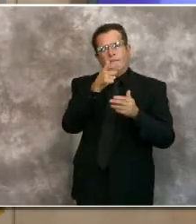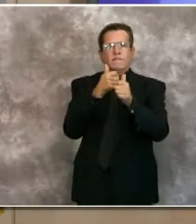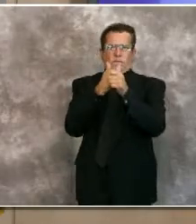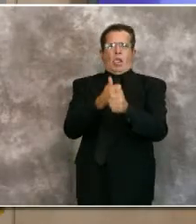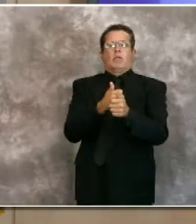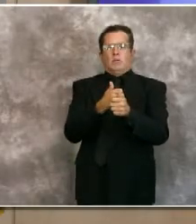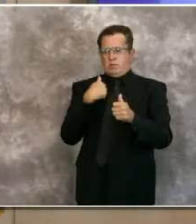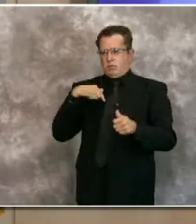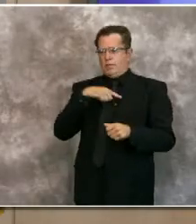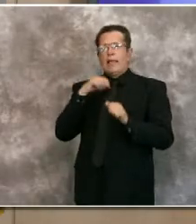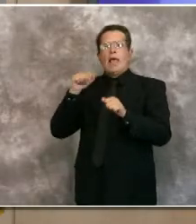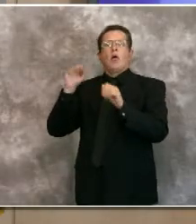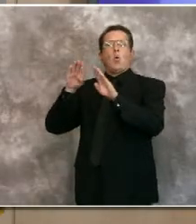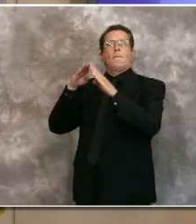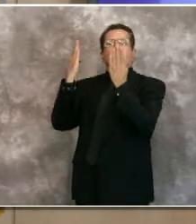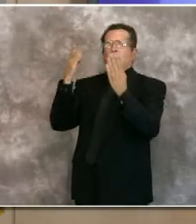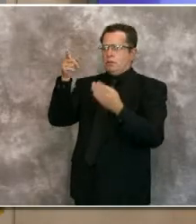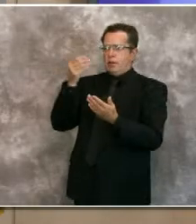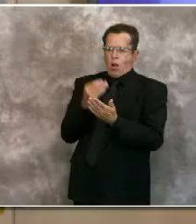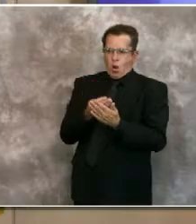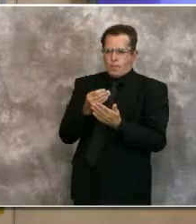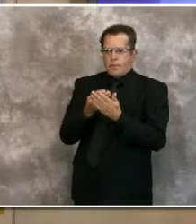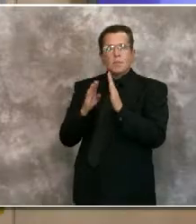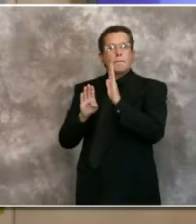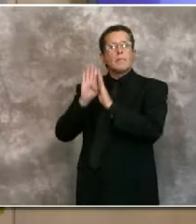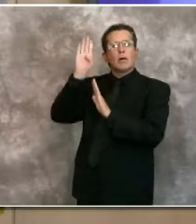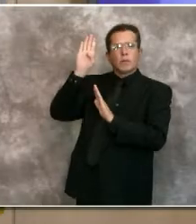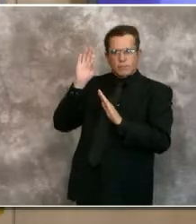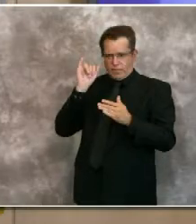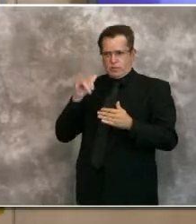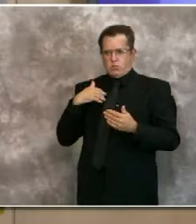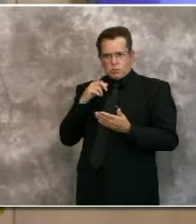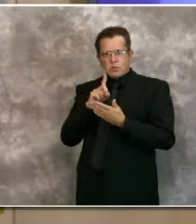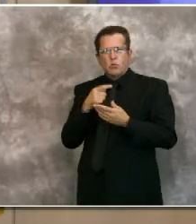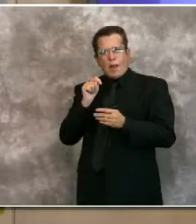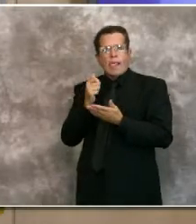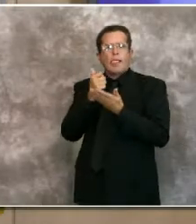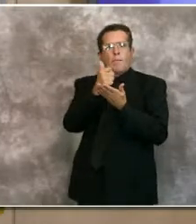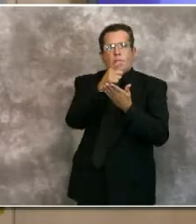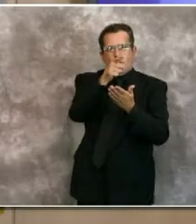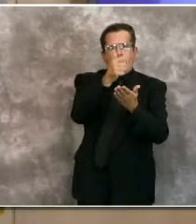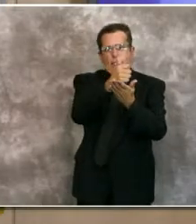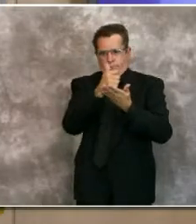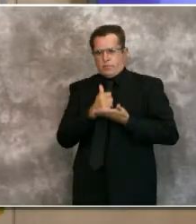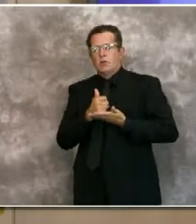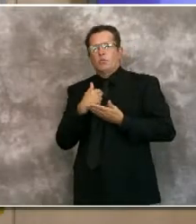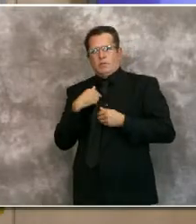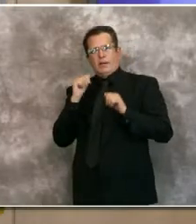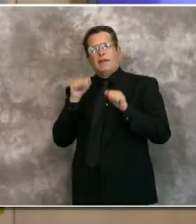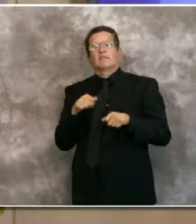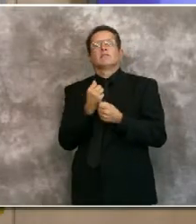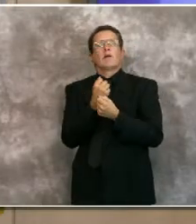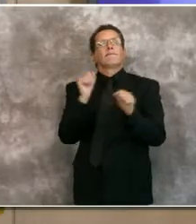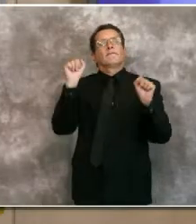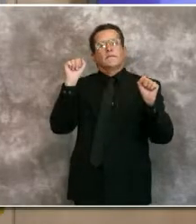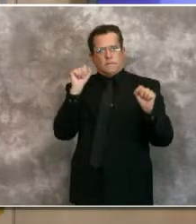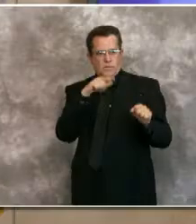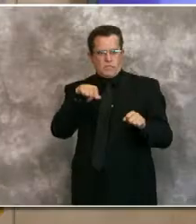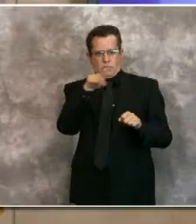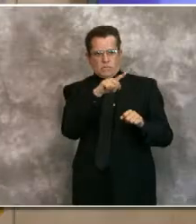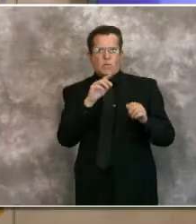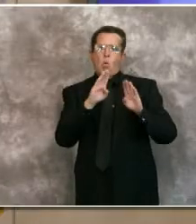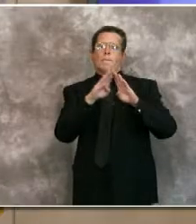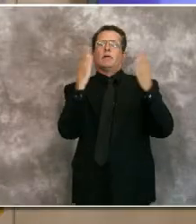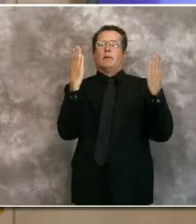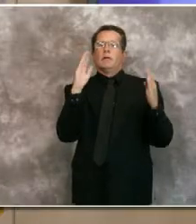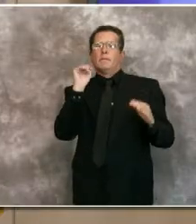are designed to allow us to get our economy going, they're designed to allow us to be in a position where we can safely get large sections of our life